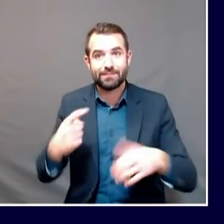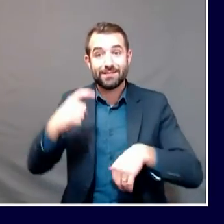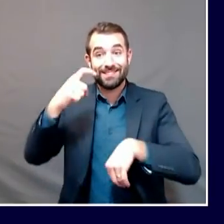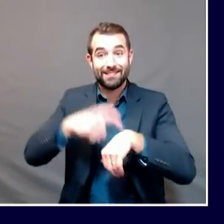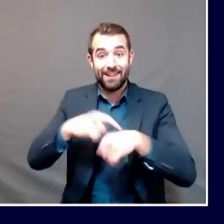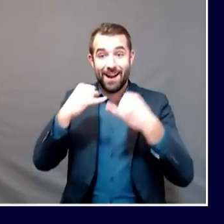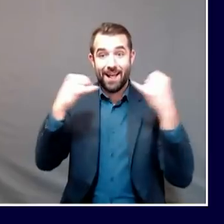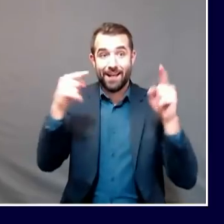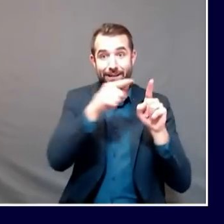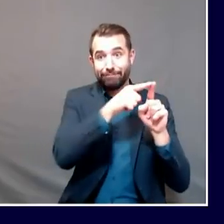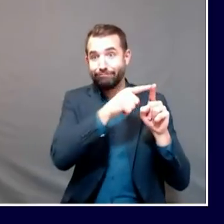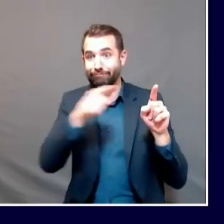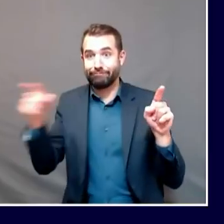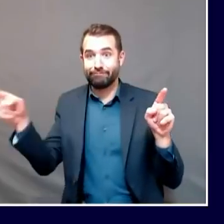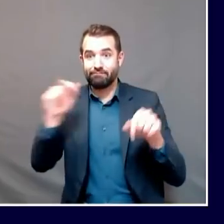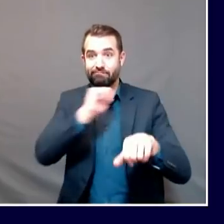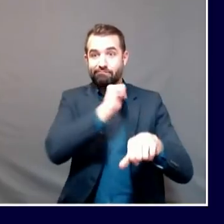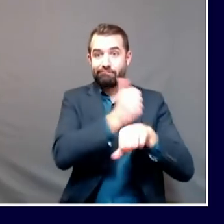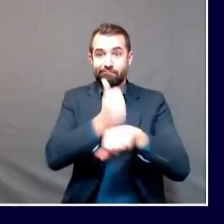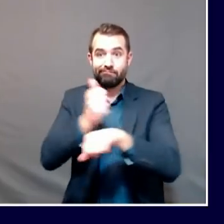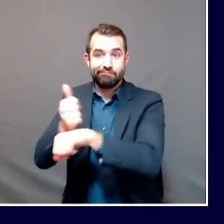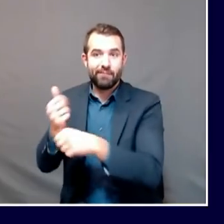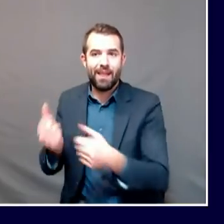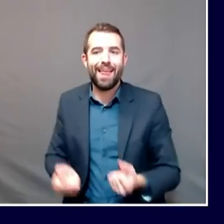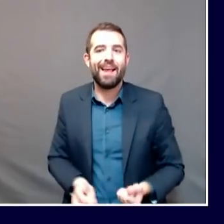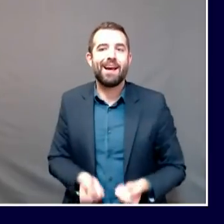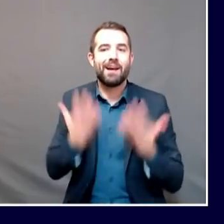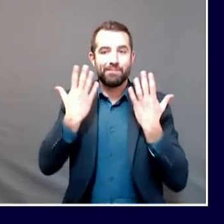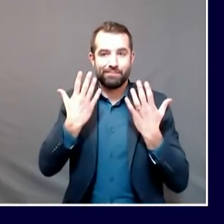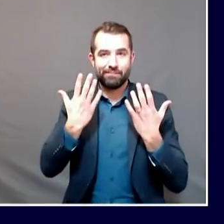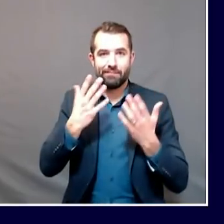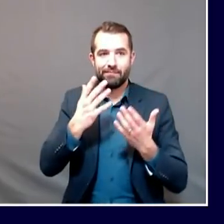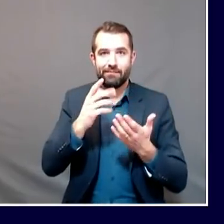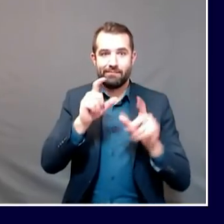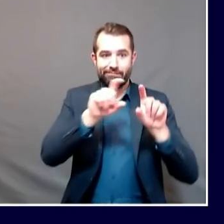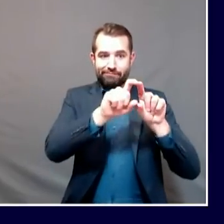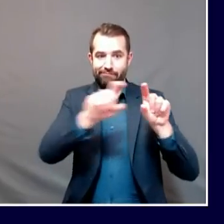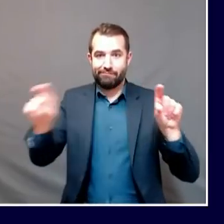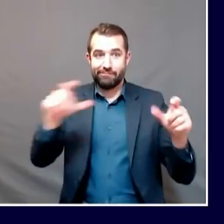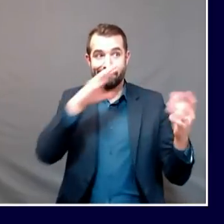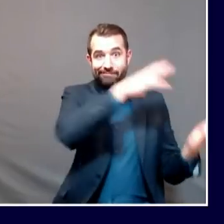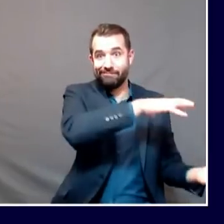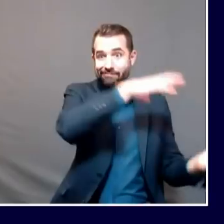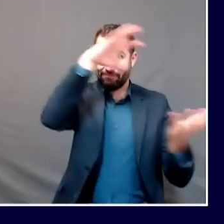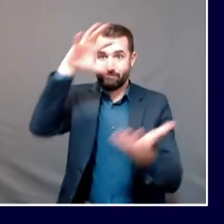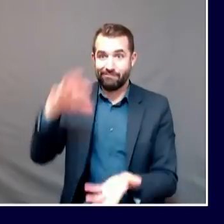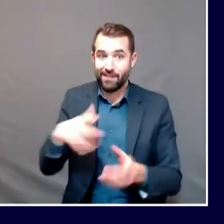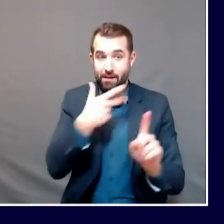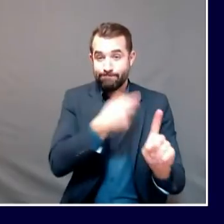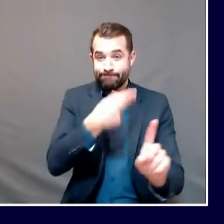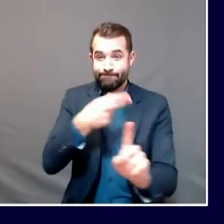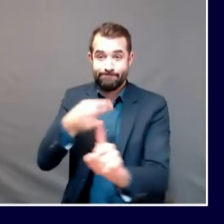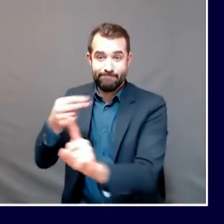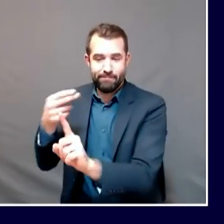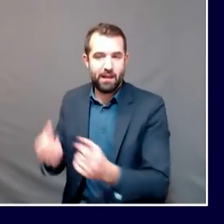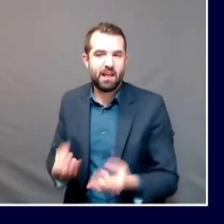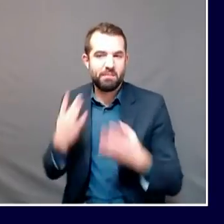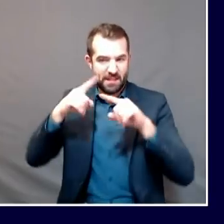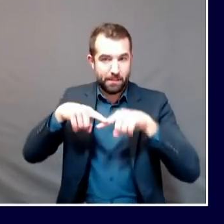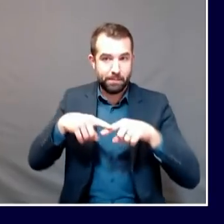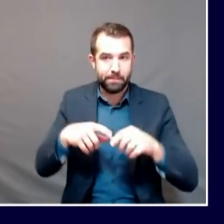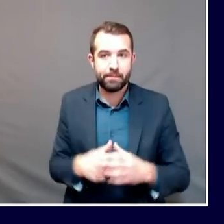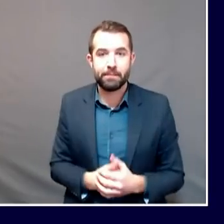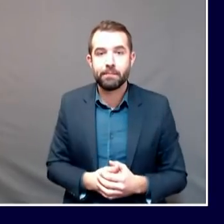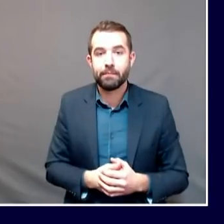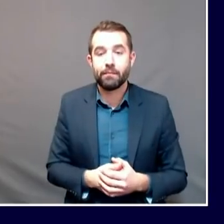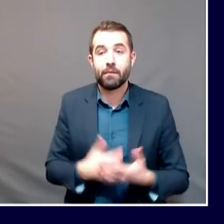and when we are able to reach certain thresholds at which different types of immunity start to be conferred. So I don't have a sense